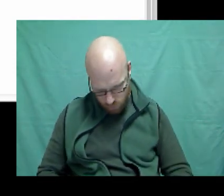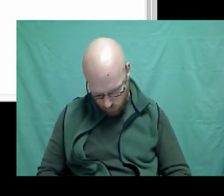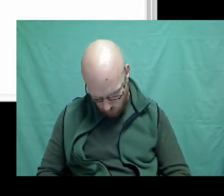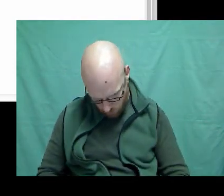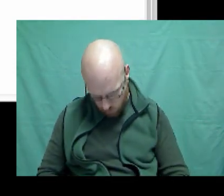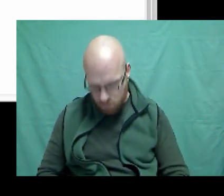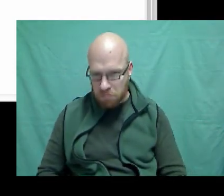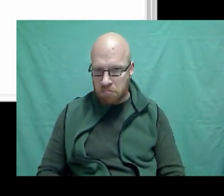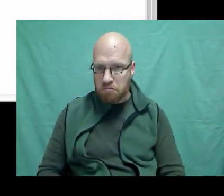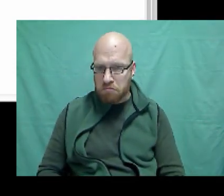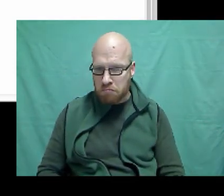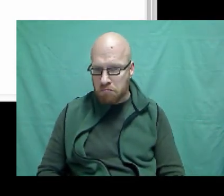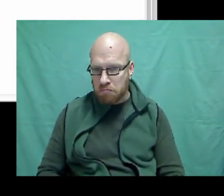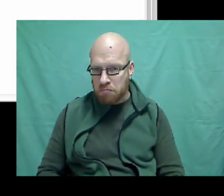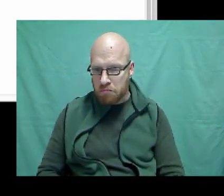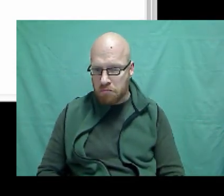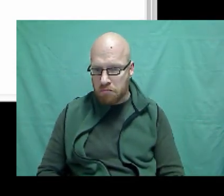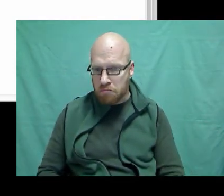Okay.